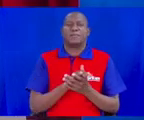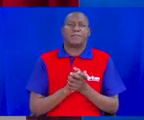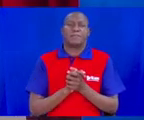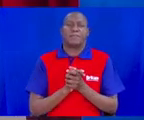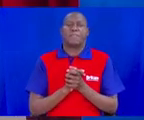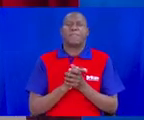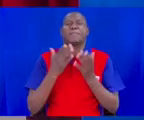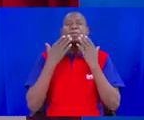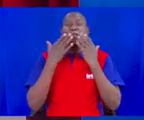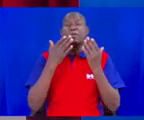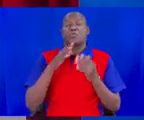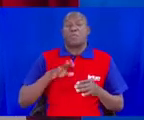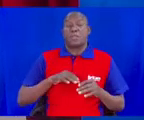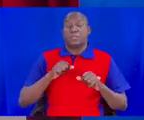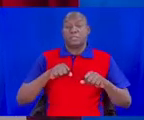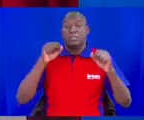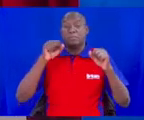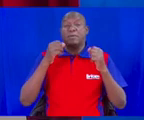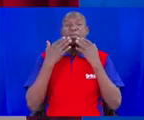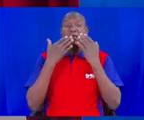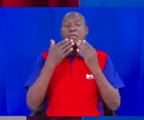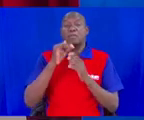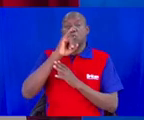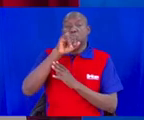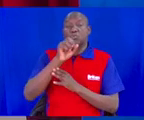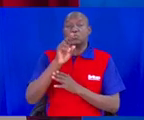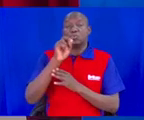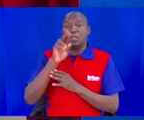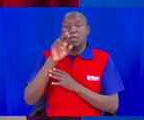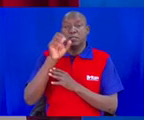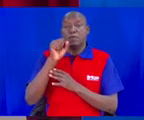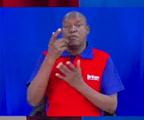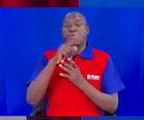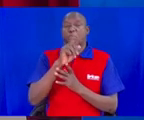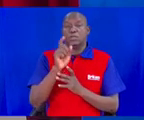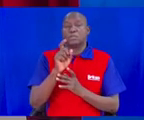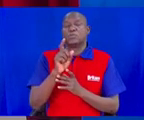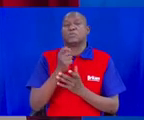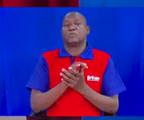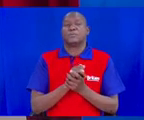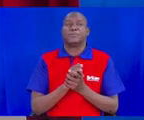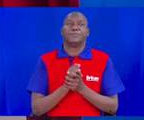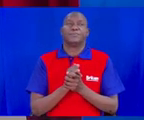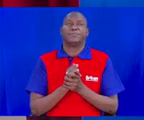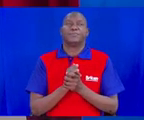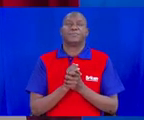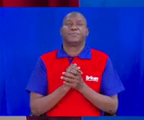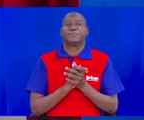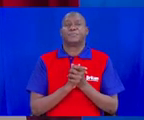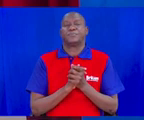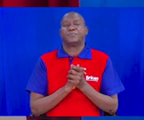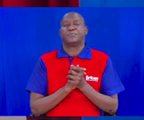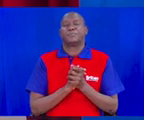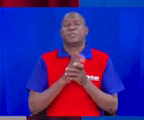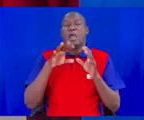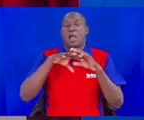Thank you, Madam Chair, and thank you, Julius, for the question. What's the what's the outlook